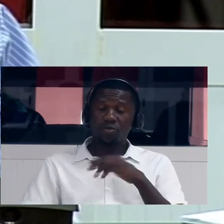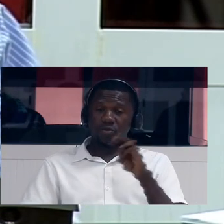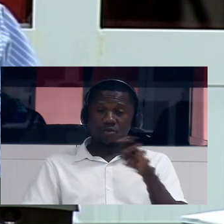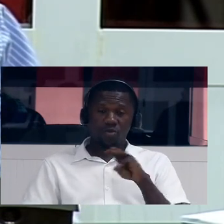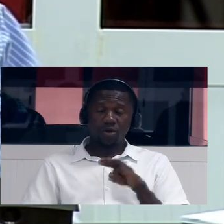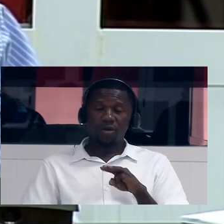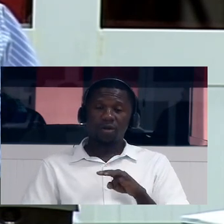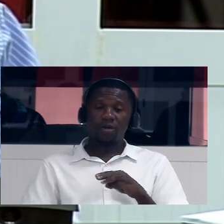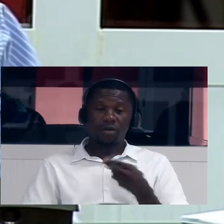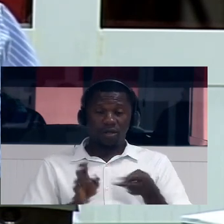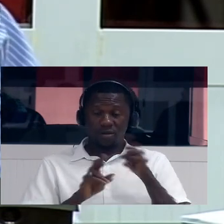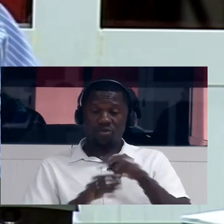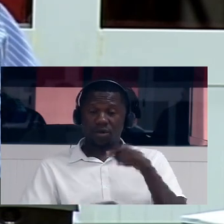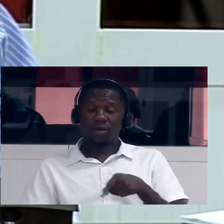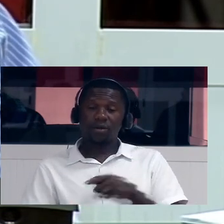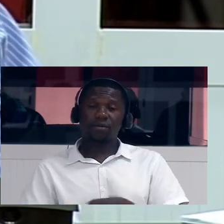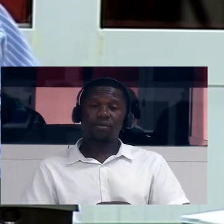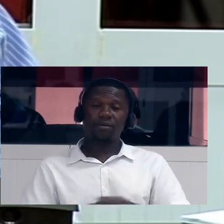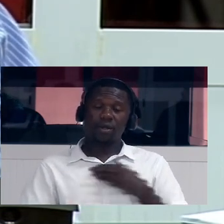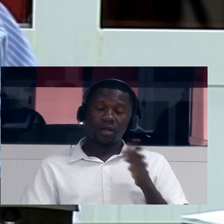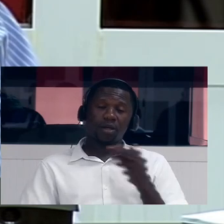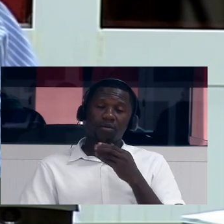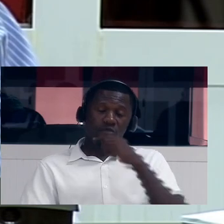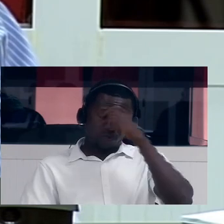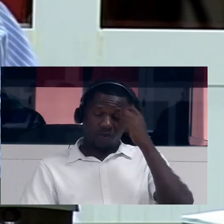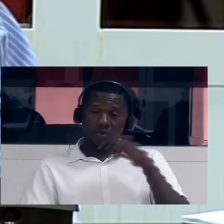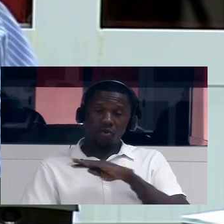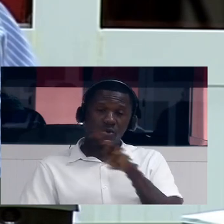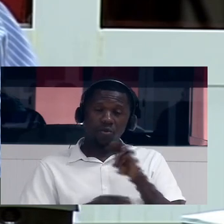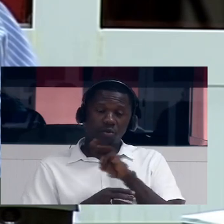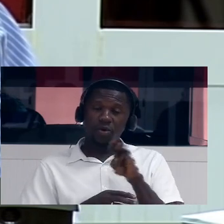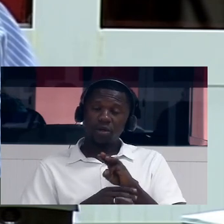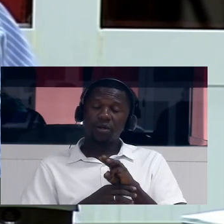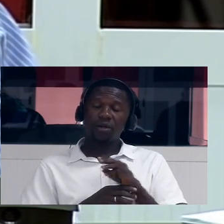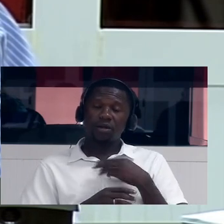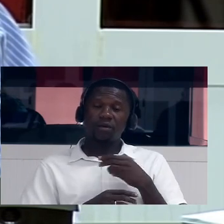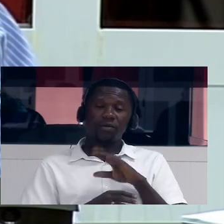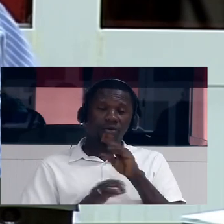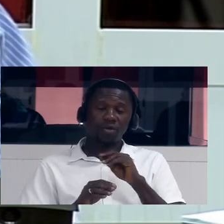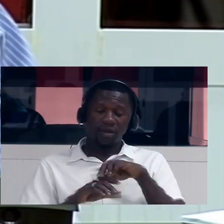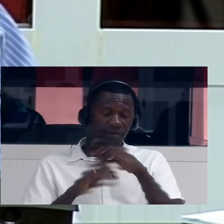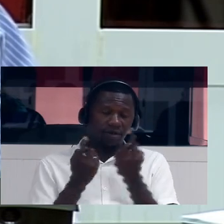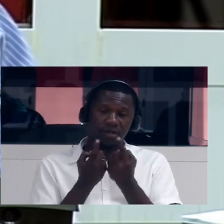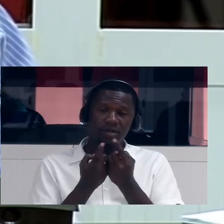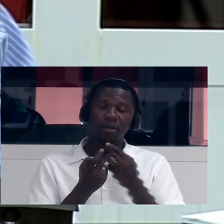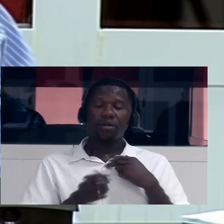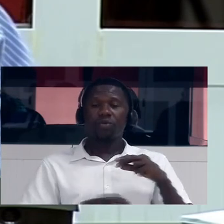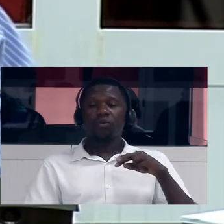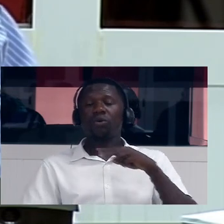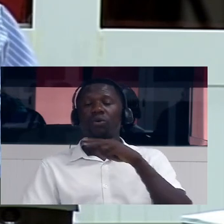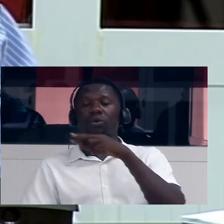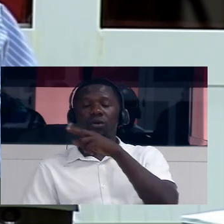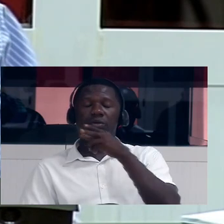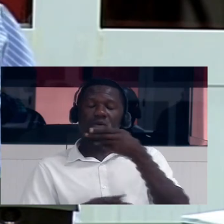sir. I came to work on Monday, and after having done what I wanted to do, I took a walk around and went